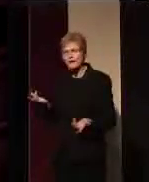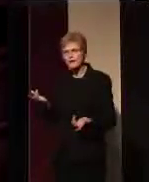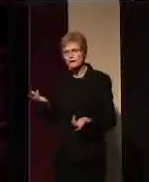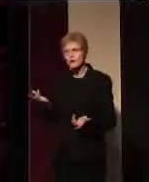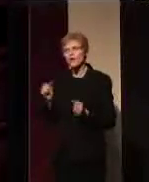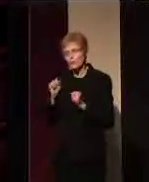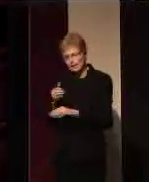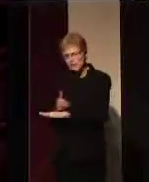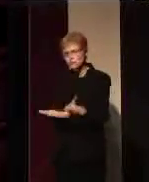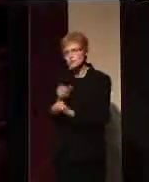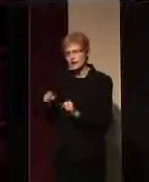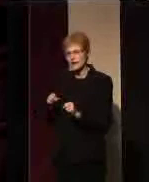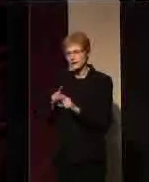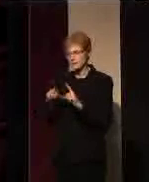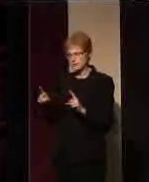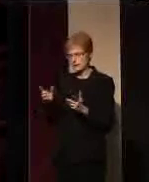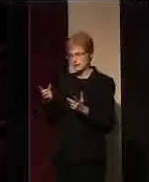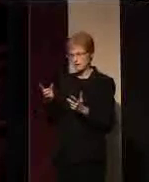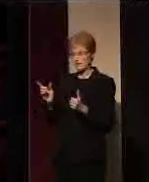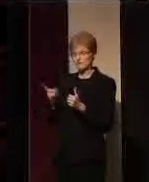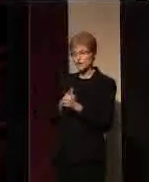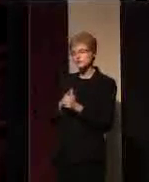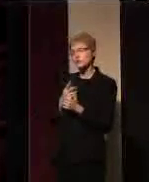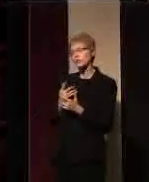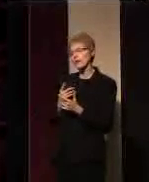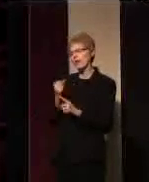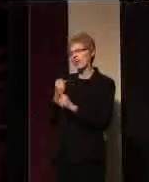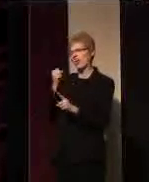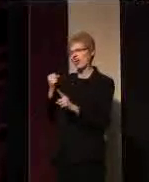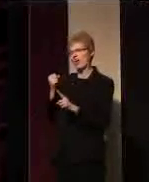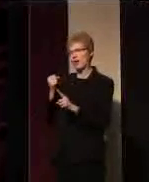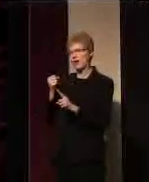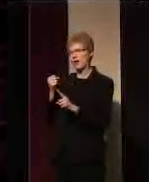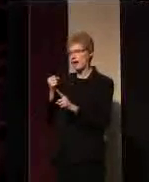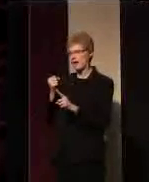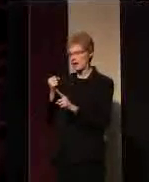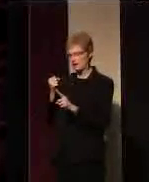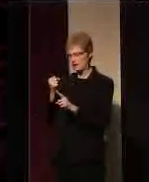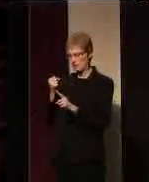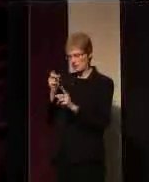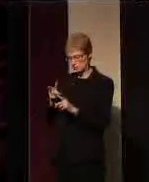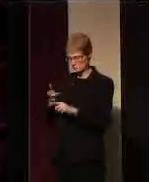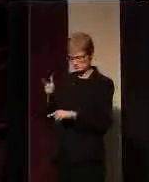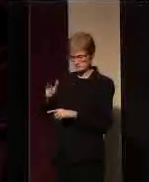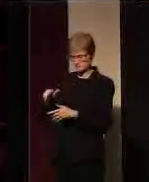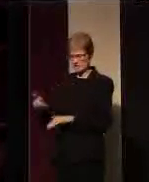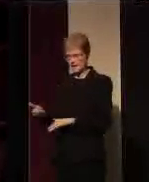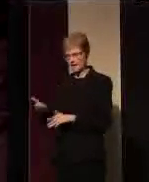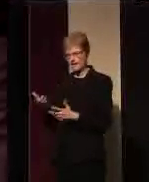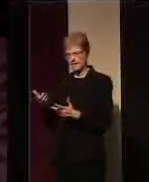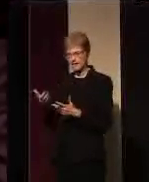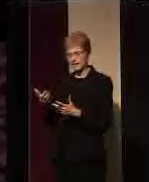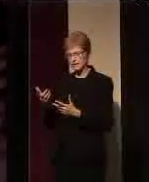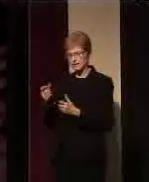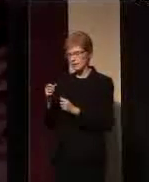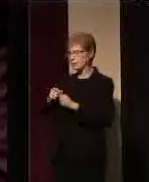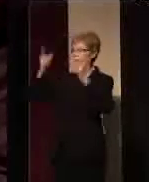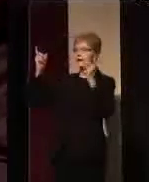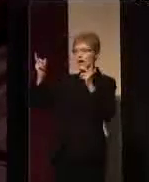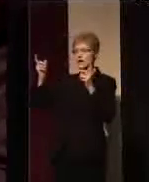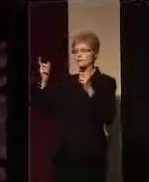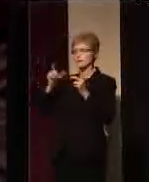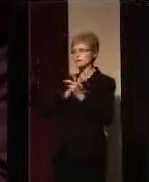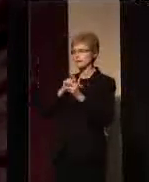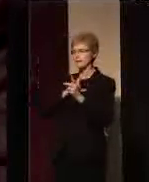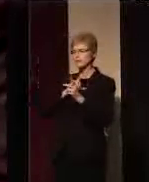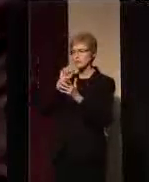think that it has to be at the cost of our young people losing a life for us to wake up and for our police force